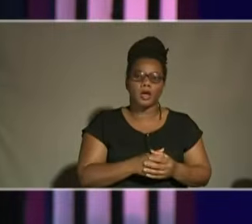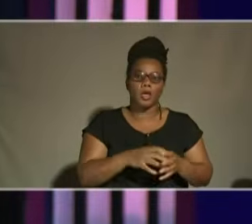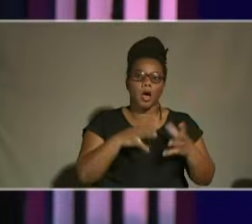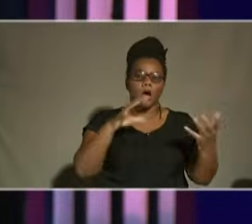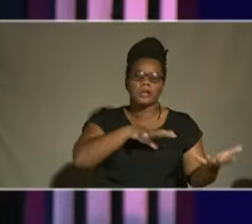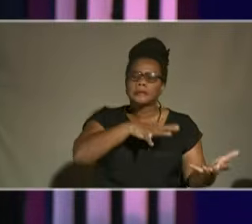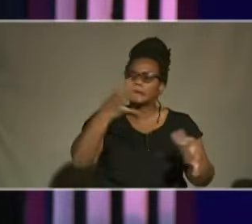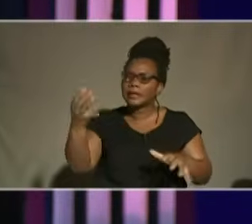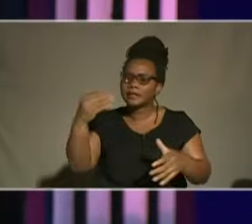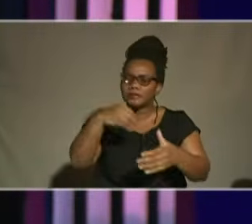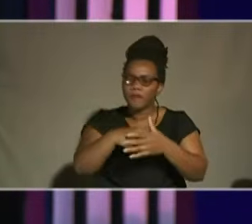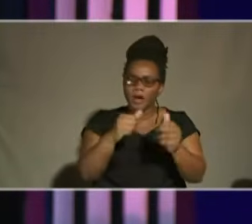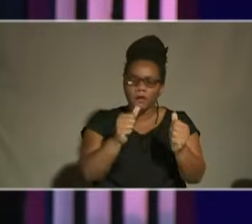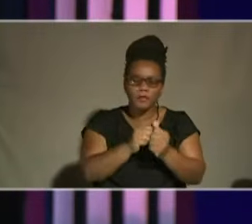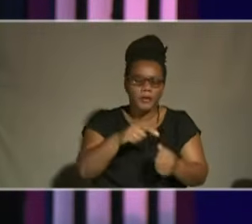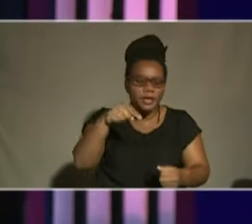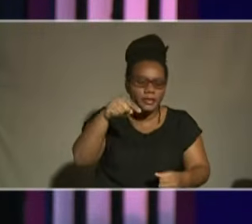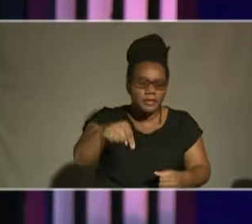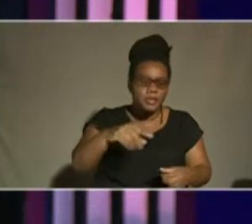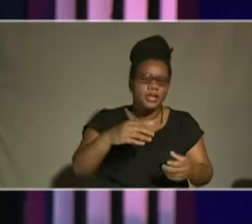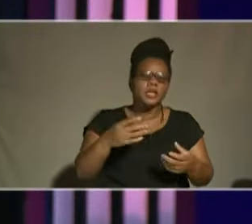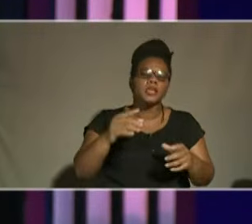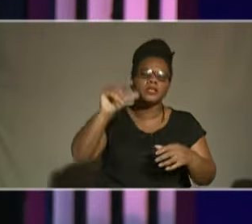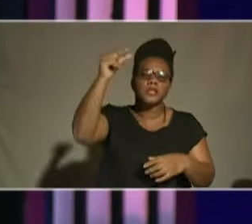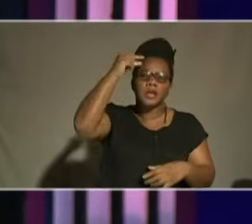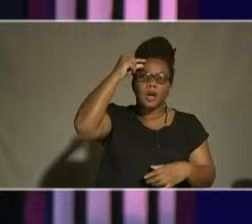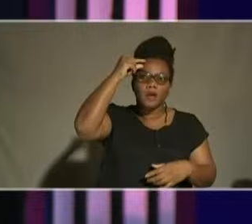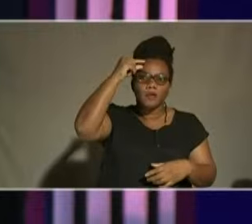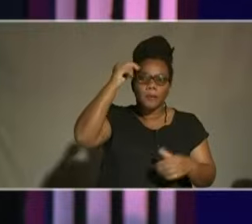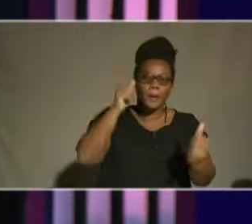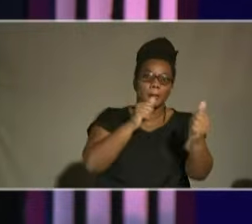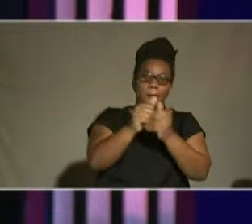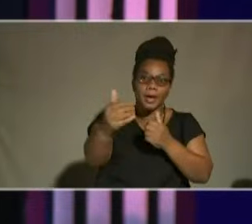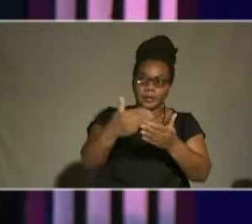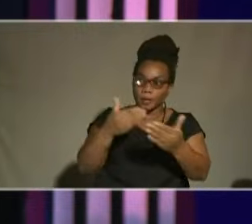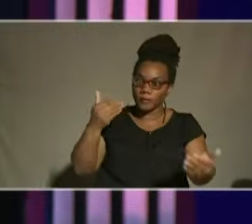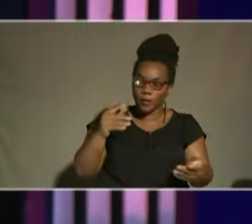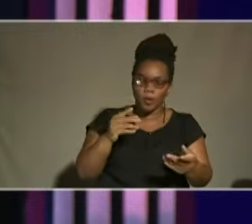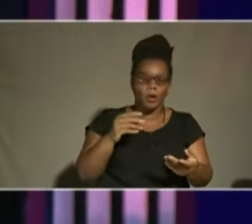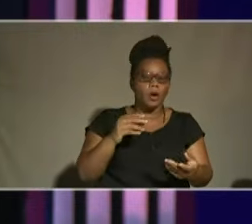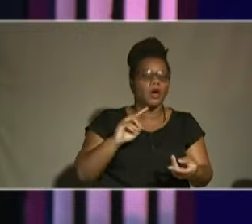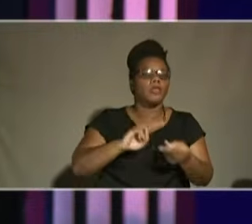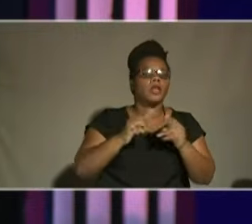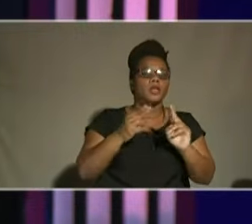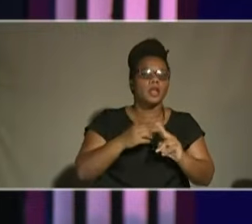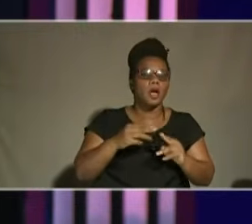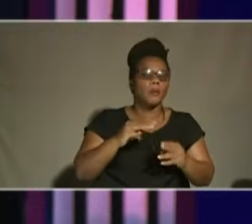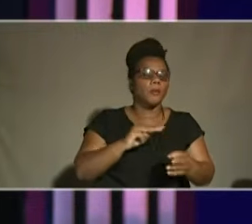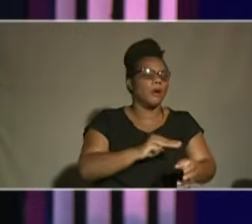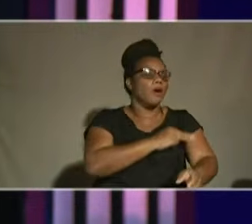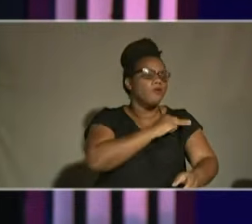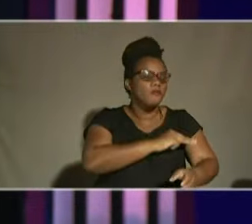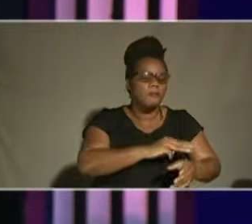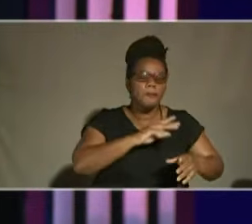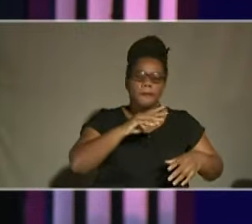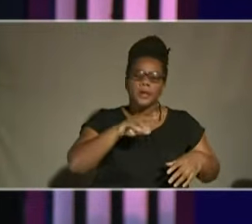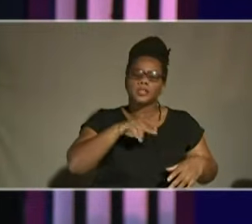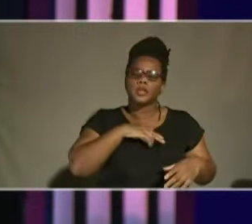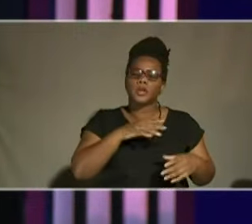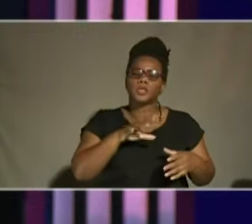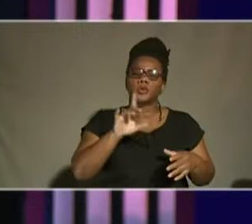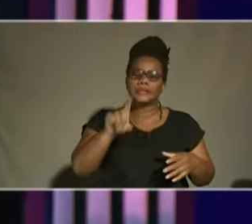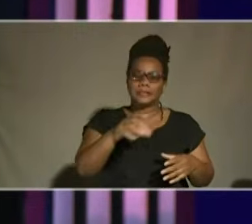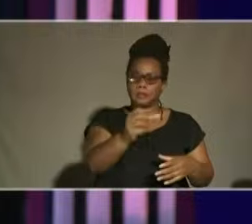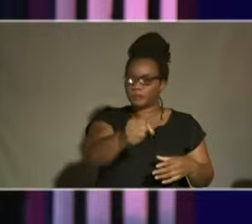Party government is unprecedented. Over the number of ministers who have had to be removed from frontline duty, many of them